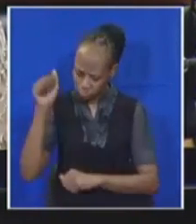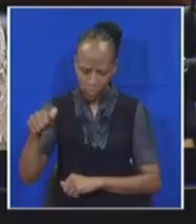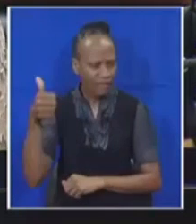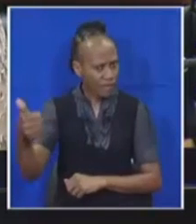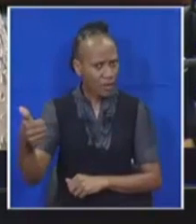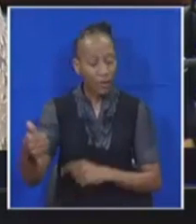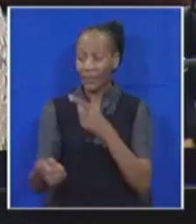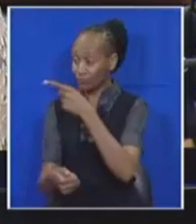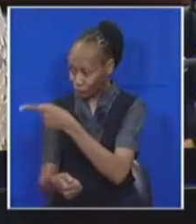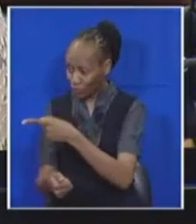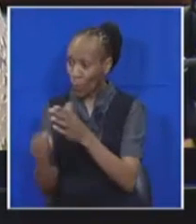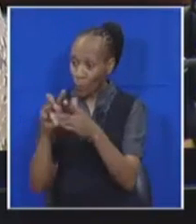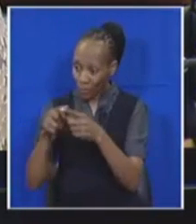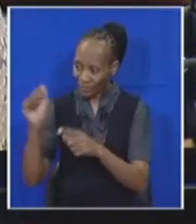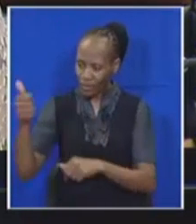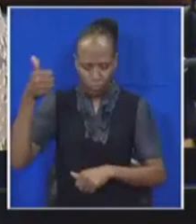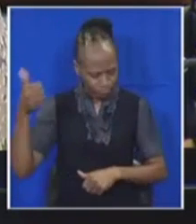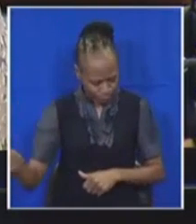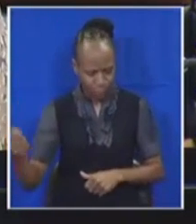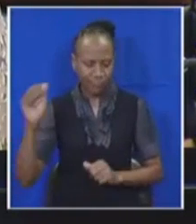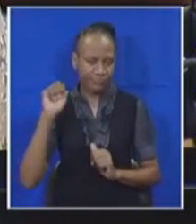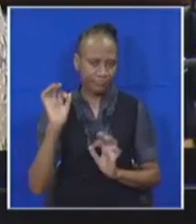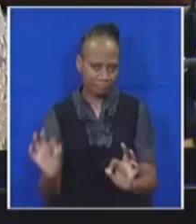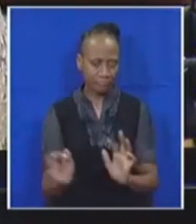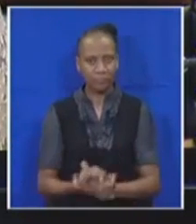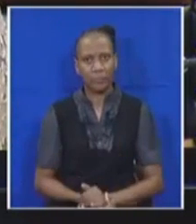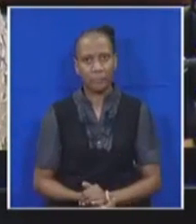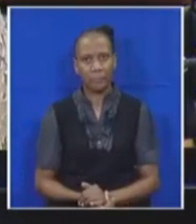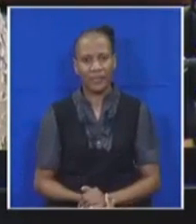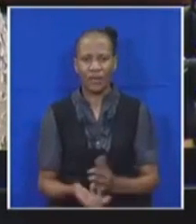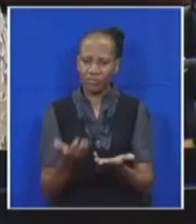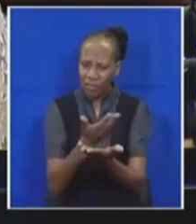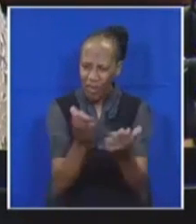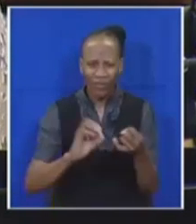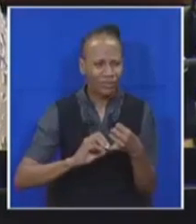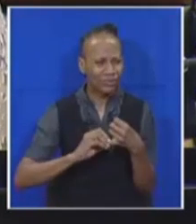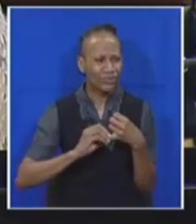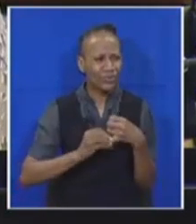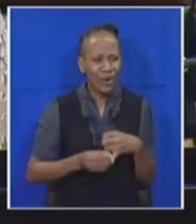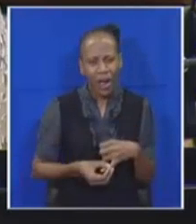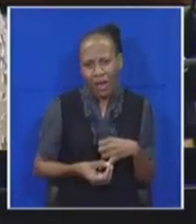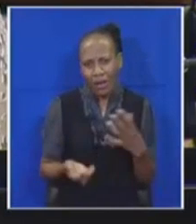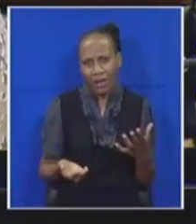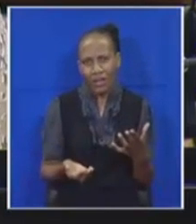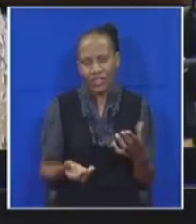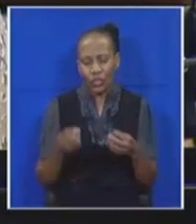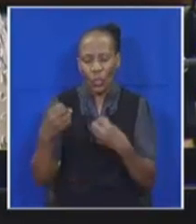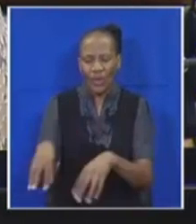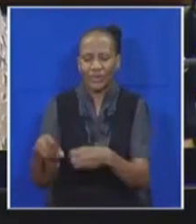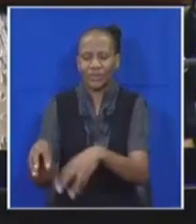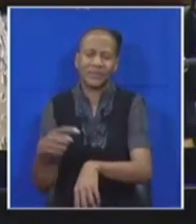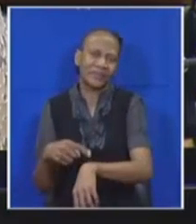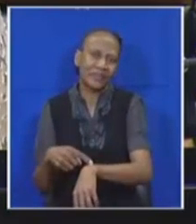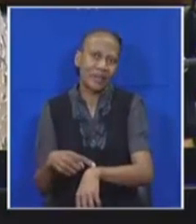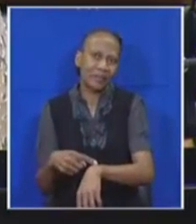order. Let us not try and play for time and